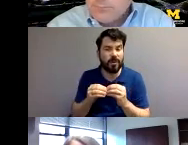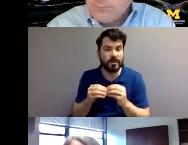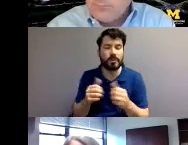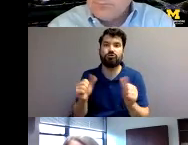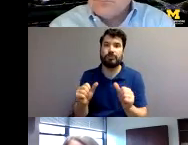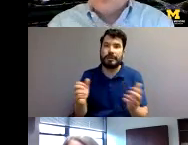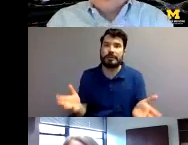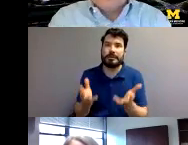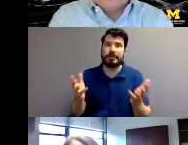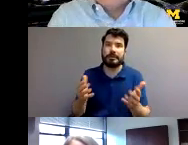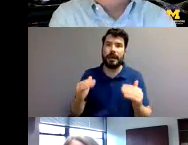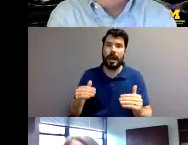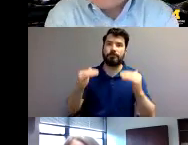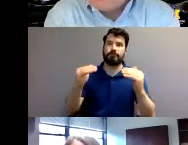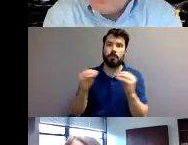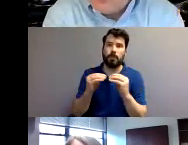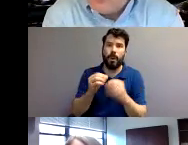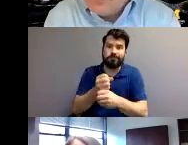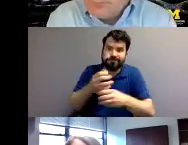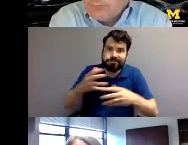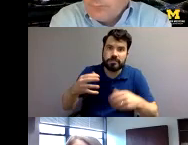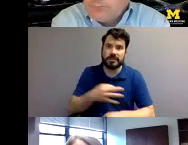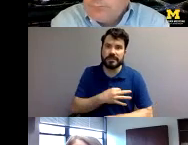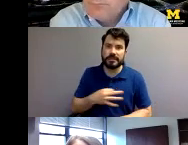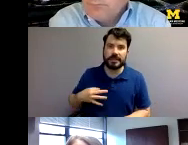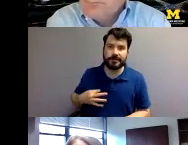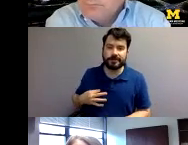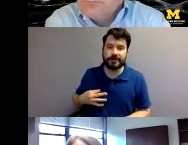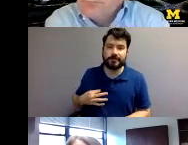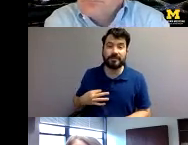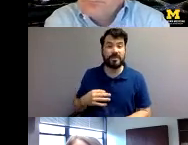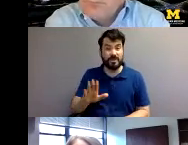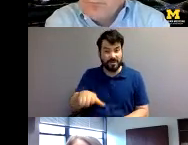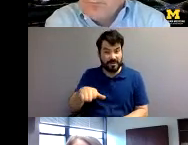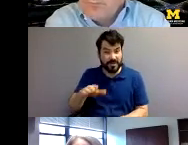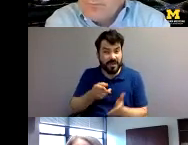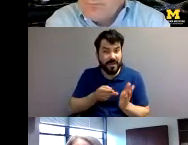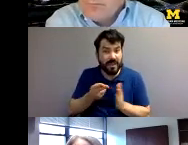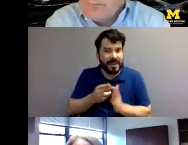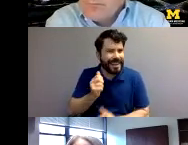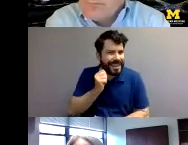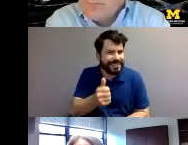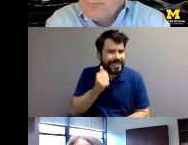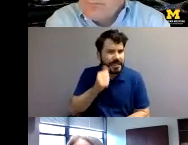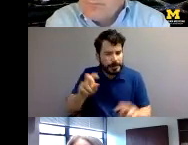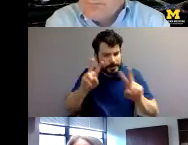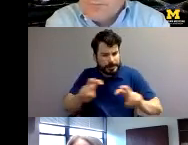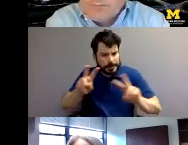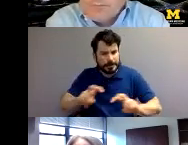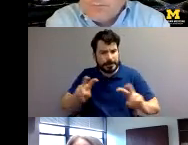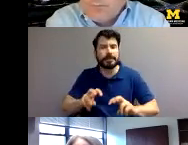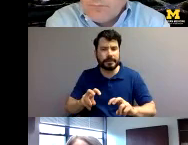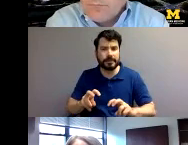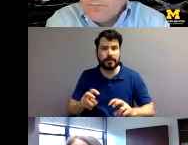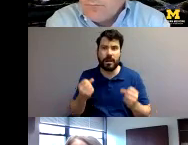our staffing. We look at it, to be honest with you, on a daily basis. There's a lot of discussion going on currently